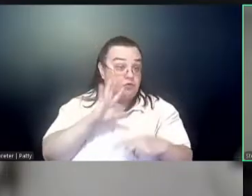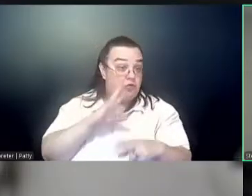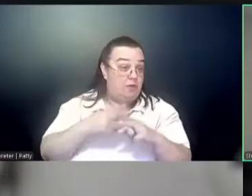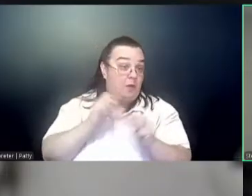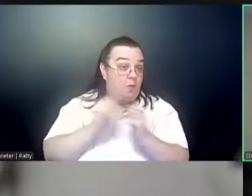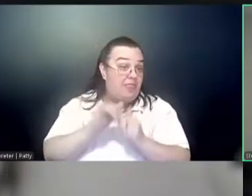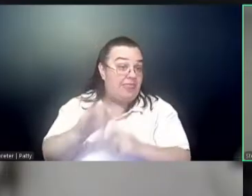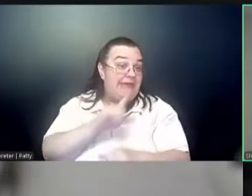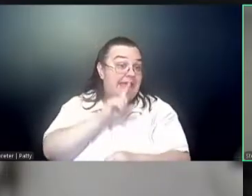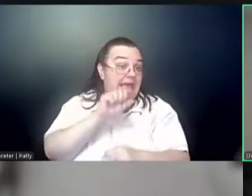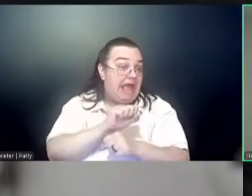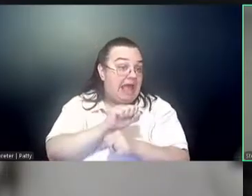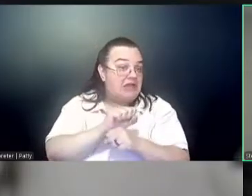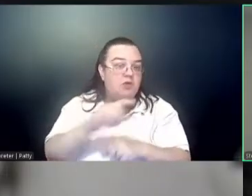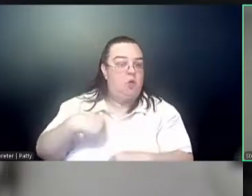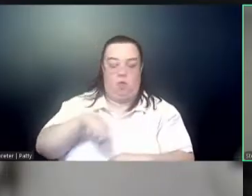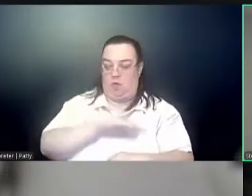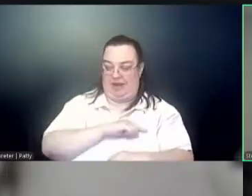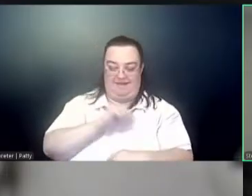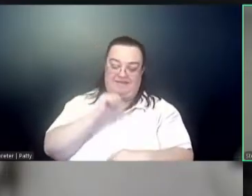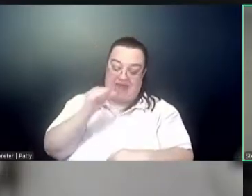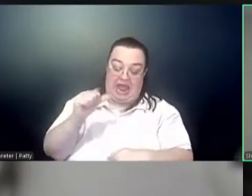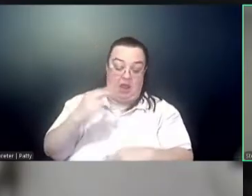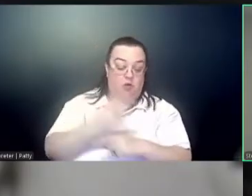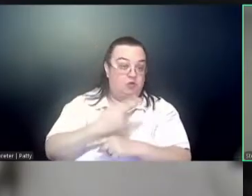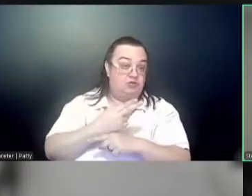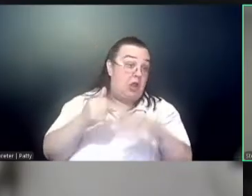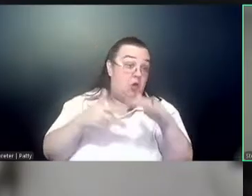we have not been using a garage for some time.